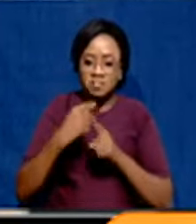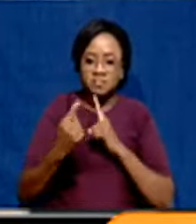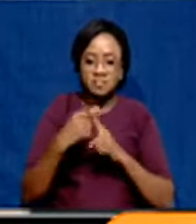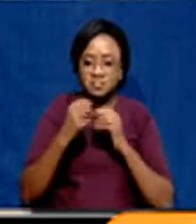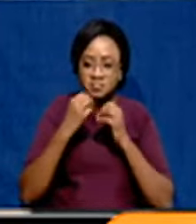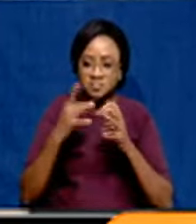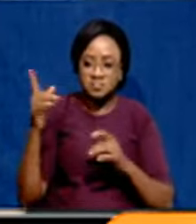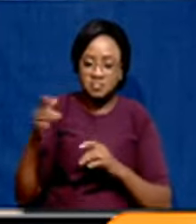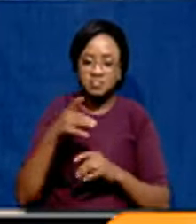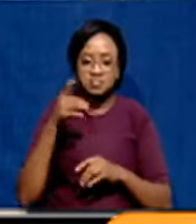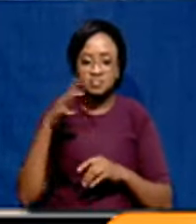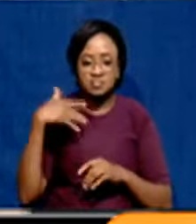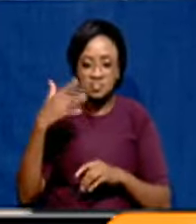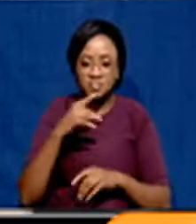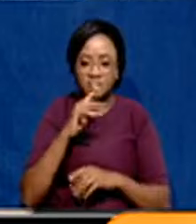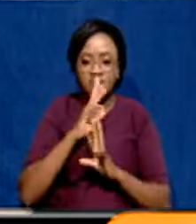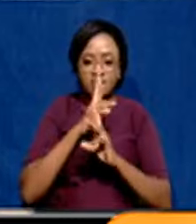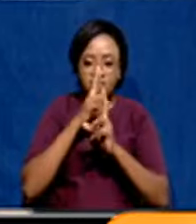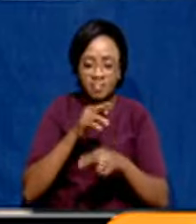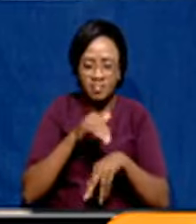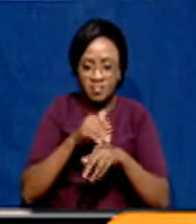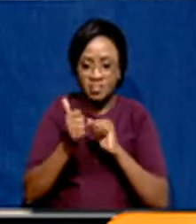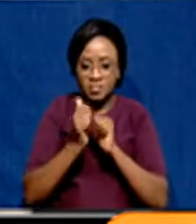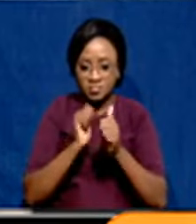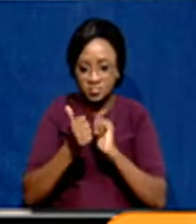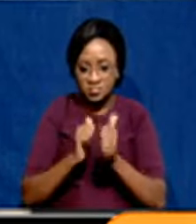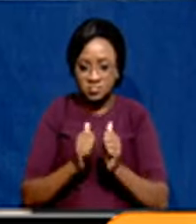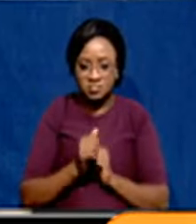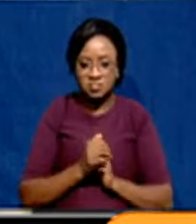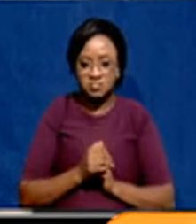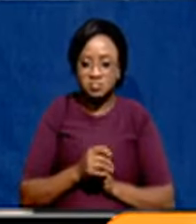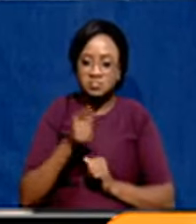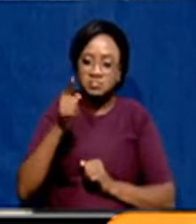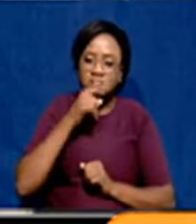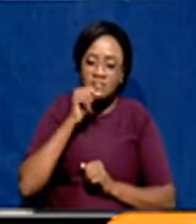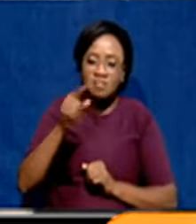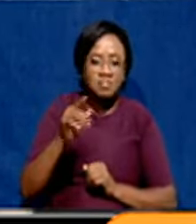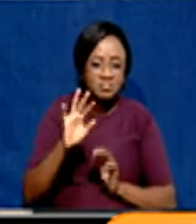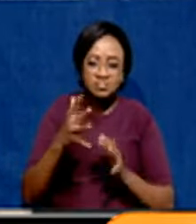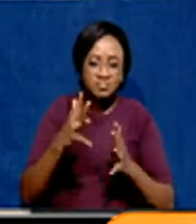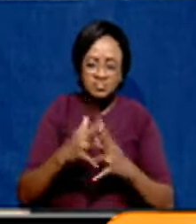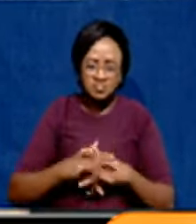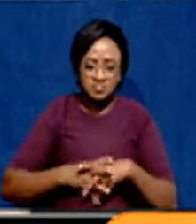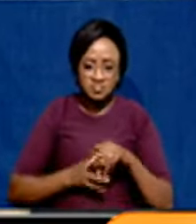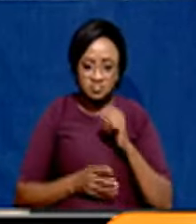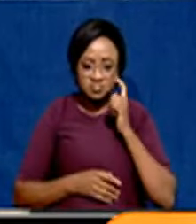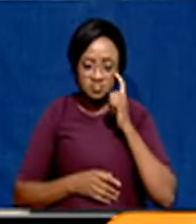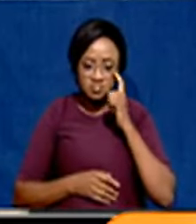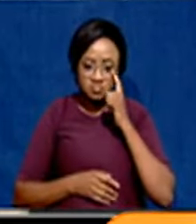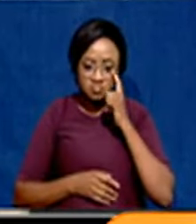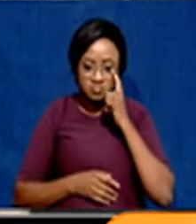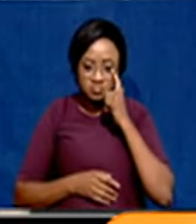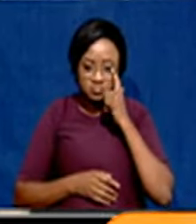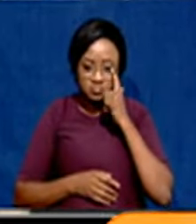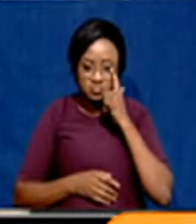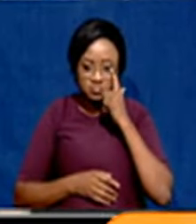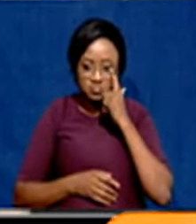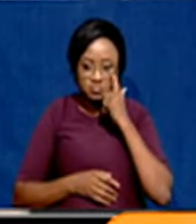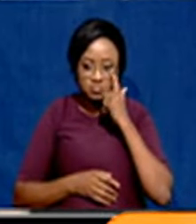now, about what sort of promise that Kelvin Kiptum held. What lay ahead of him?